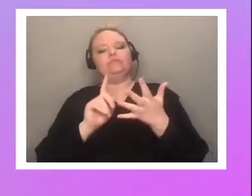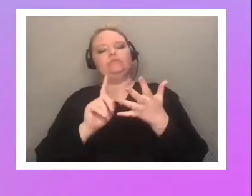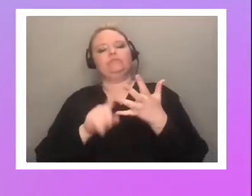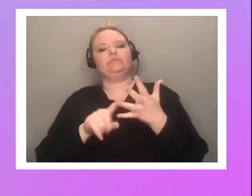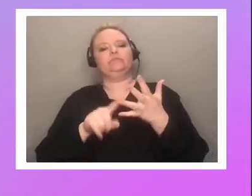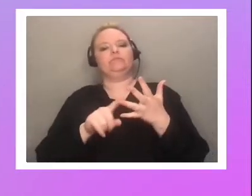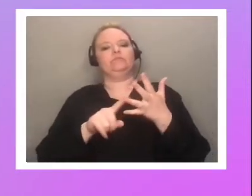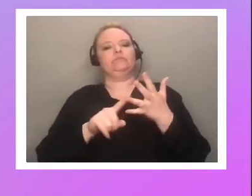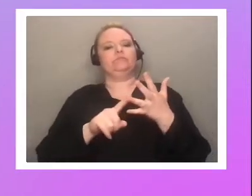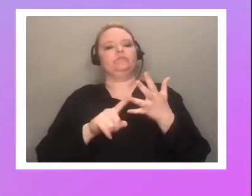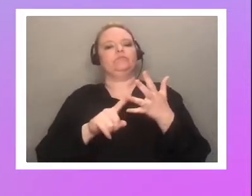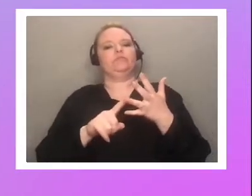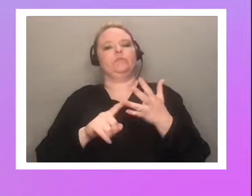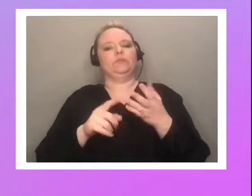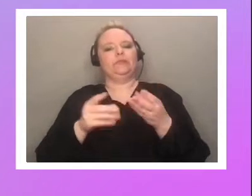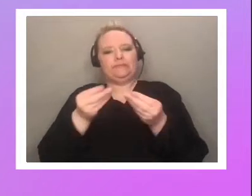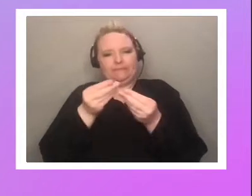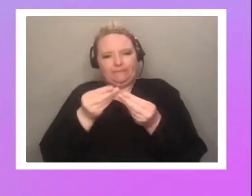phase.